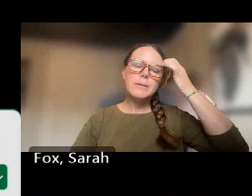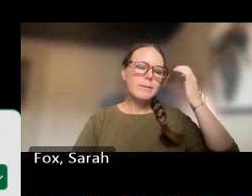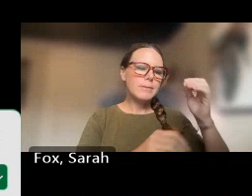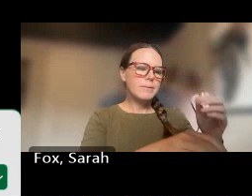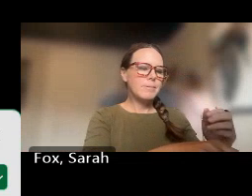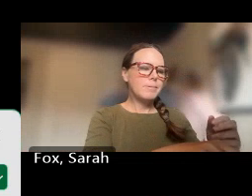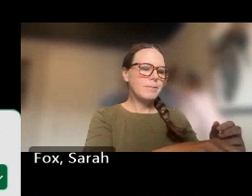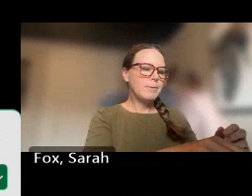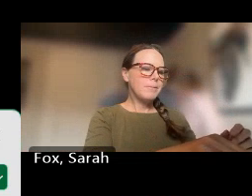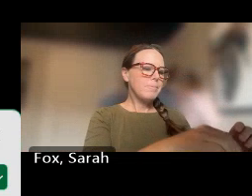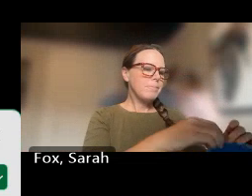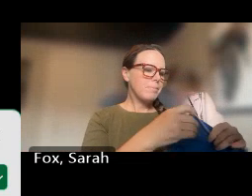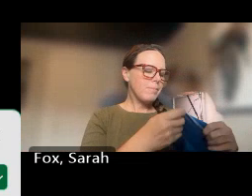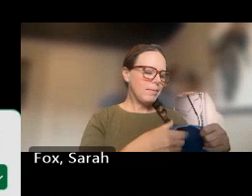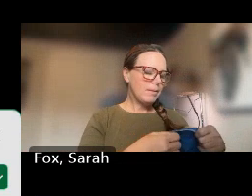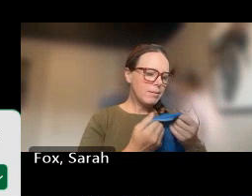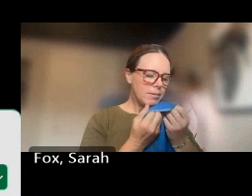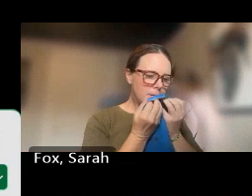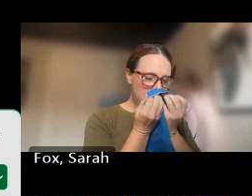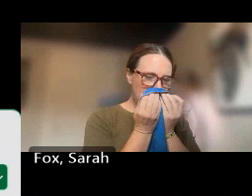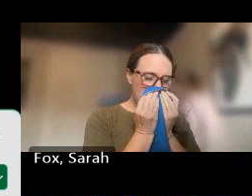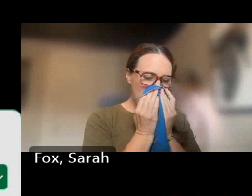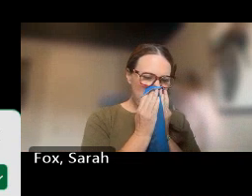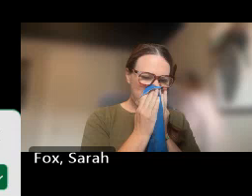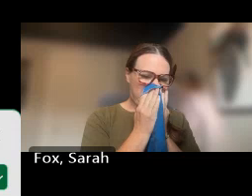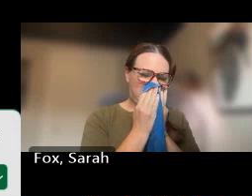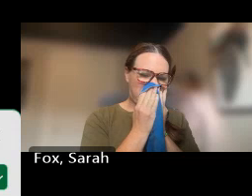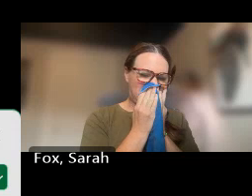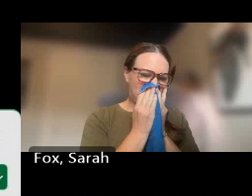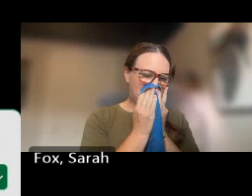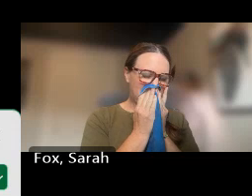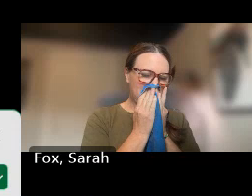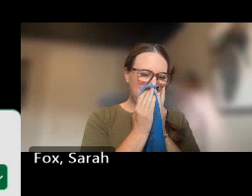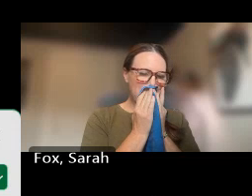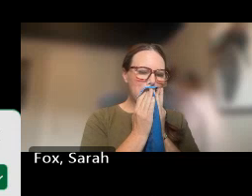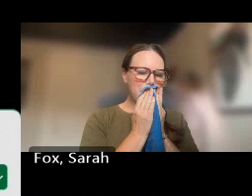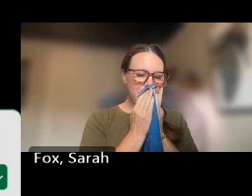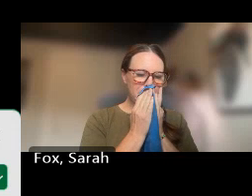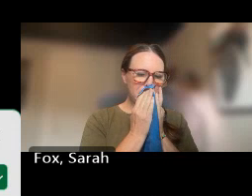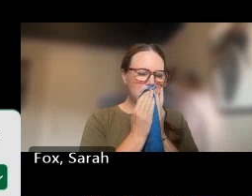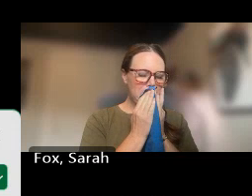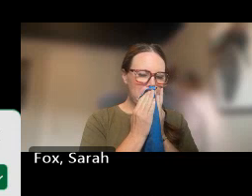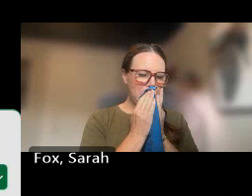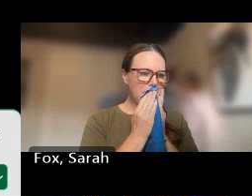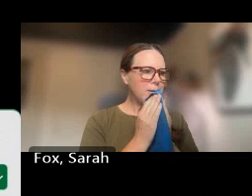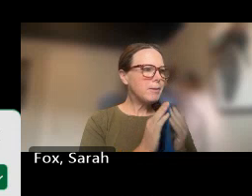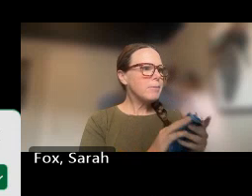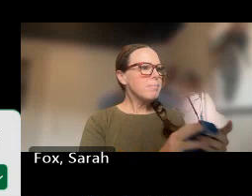interest. How we handle that is